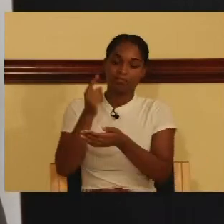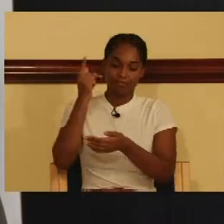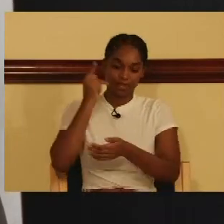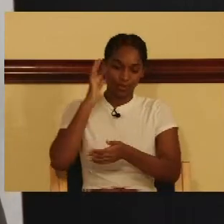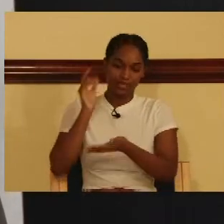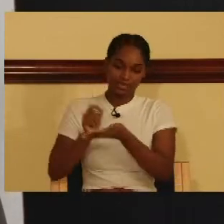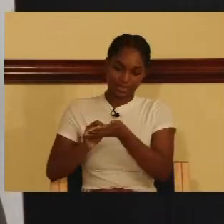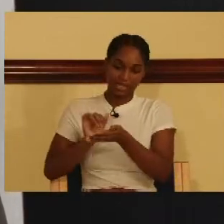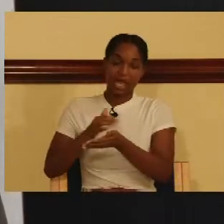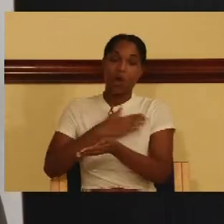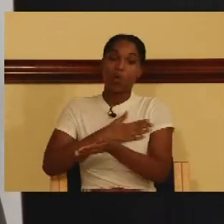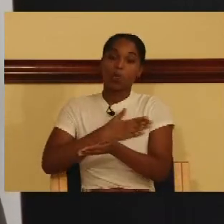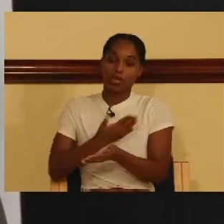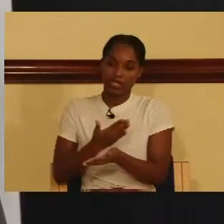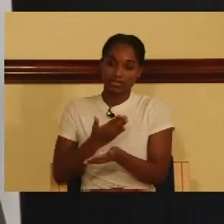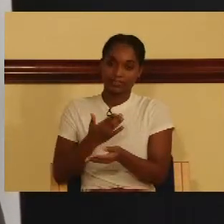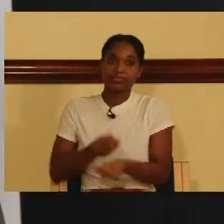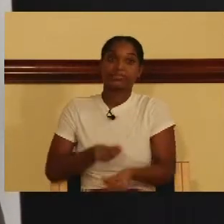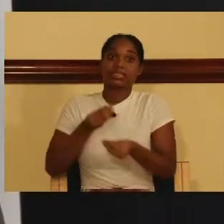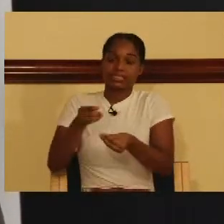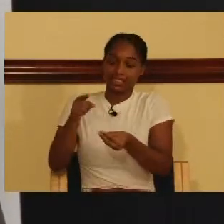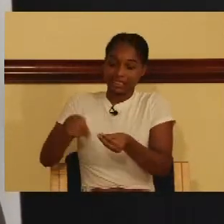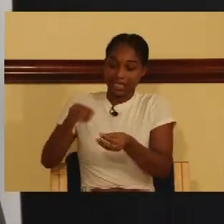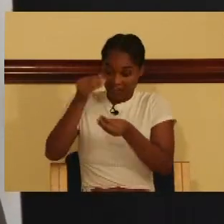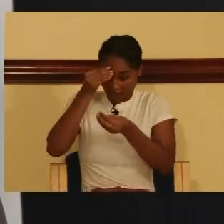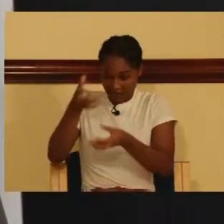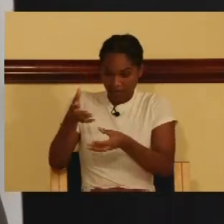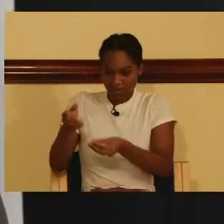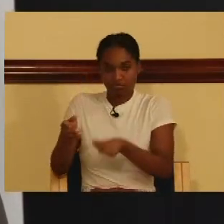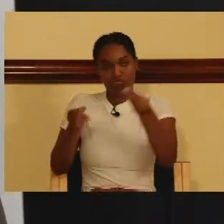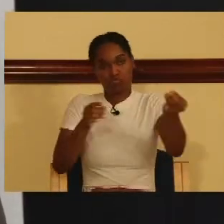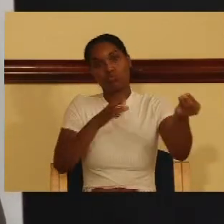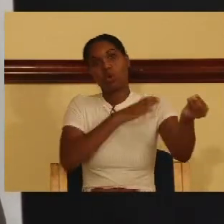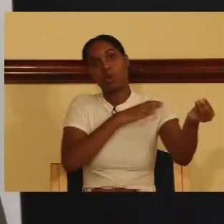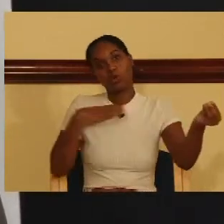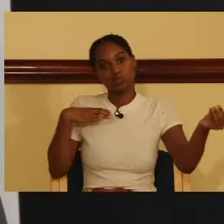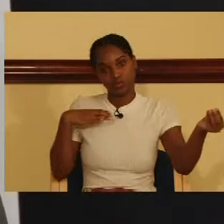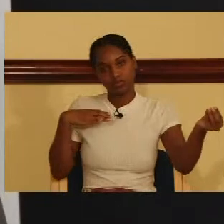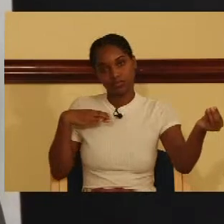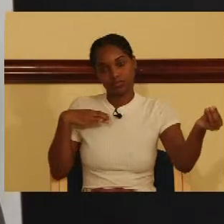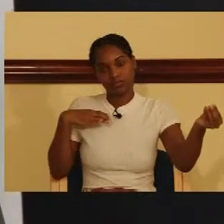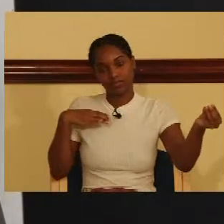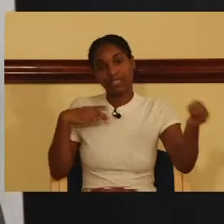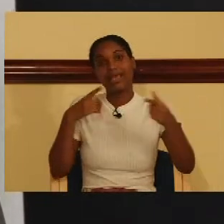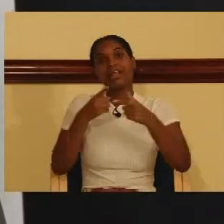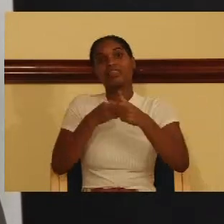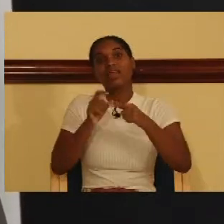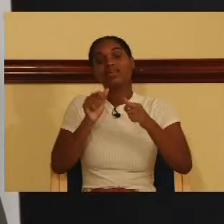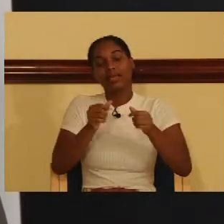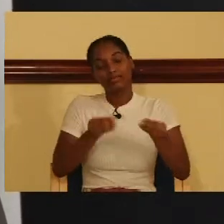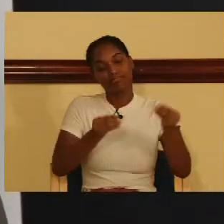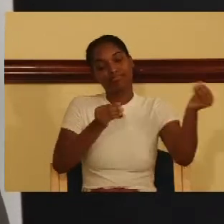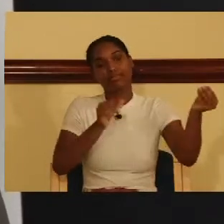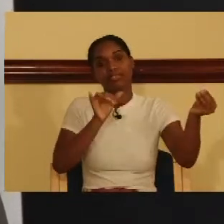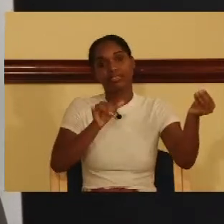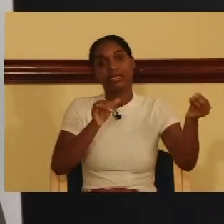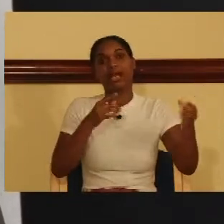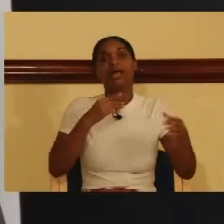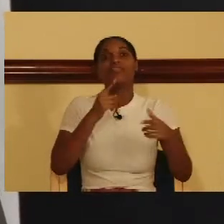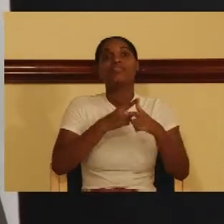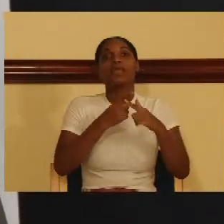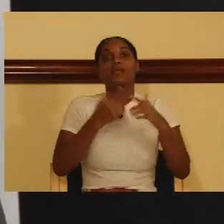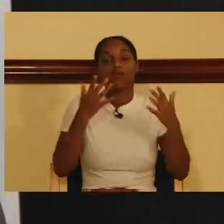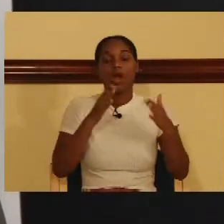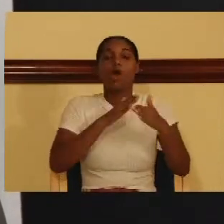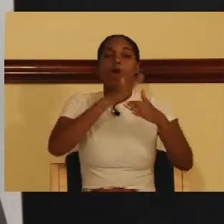to give the information to the council. Then they can present that and complete also